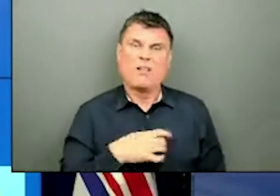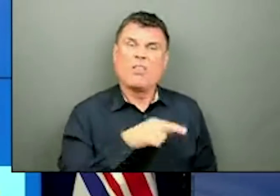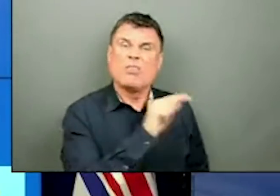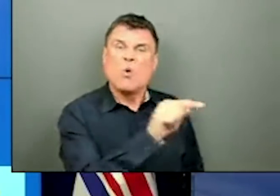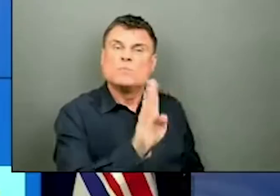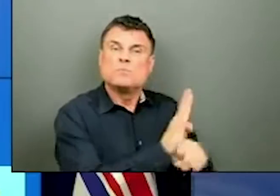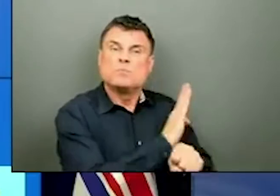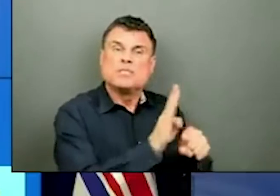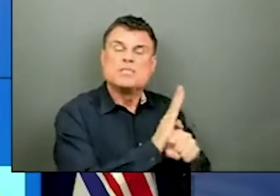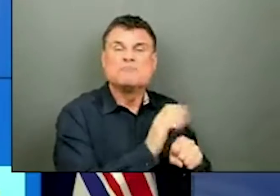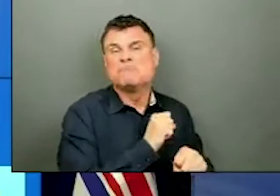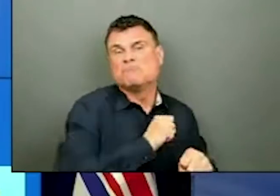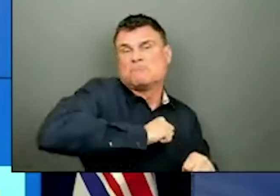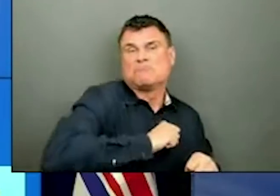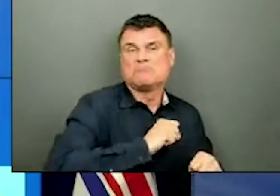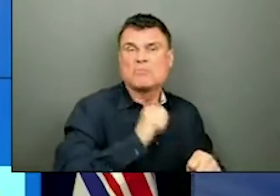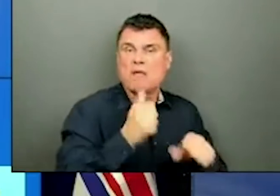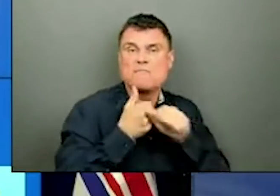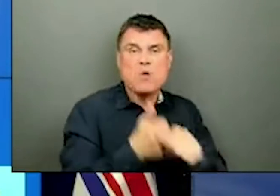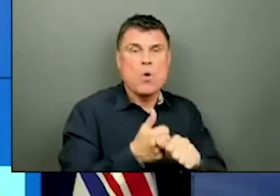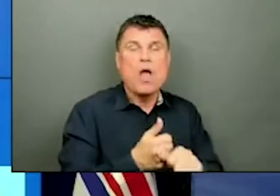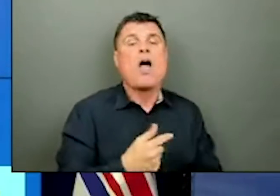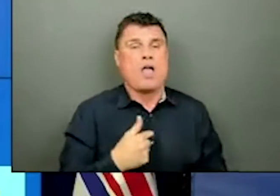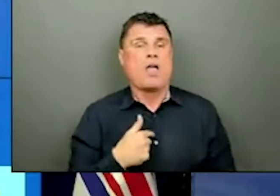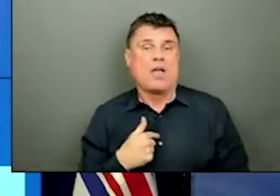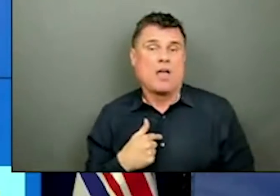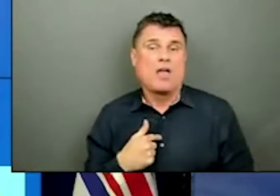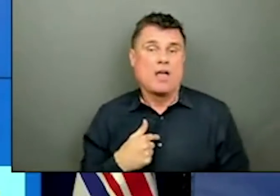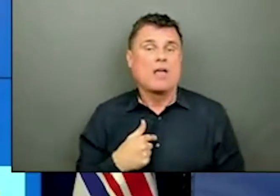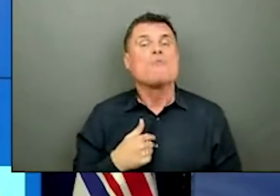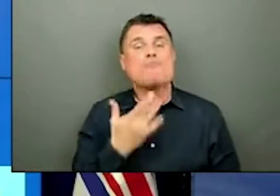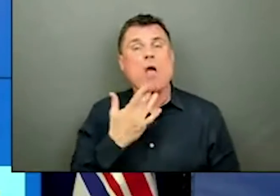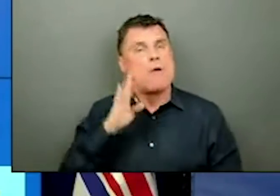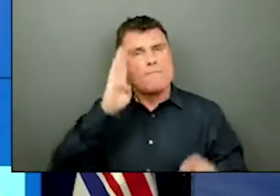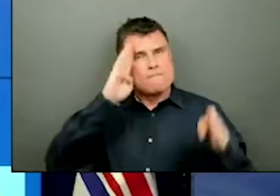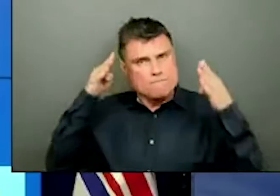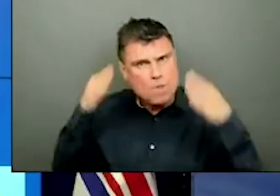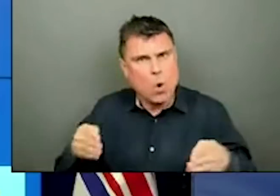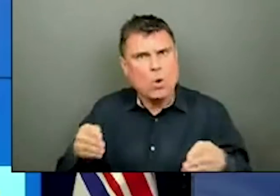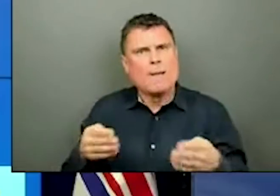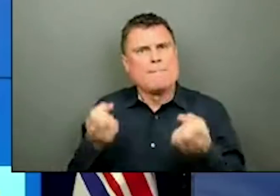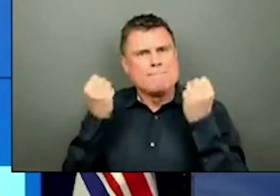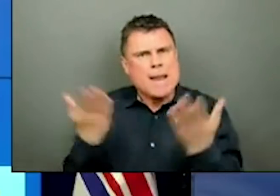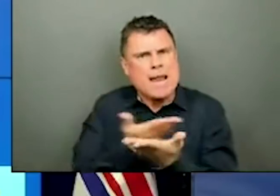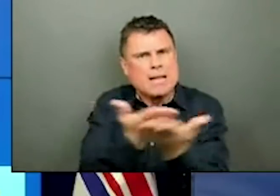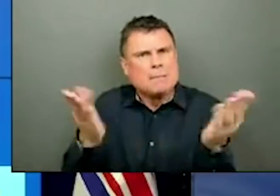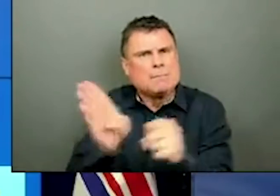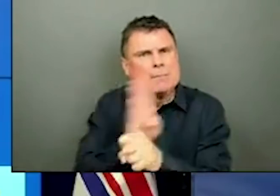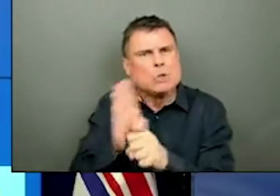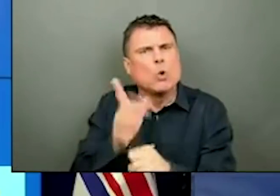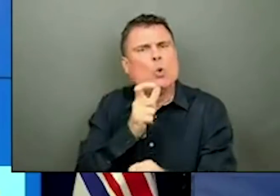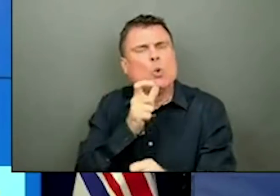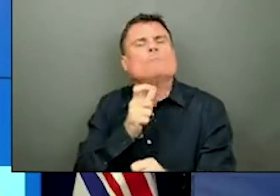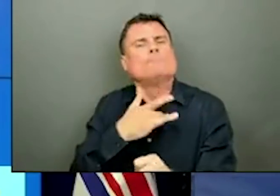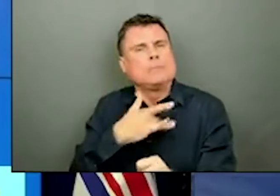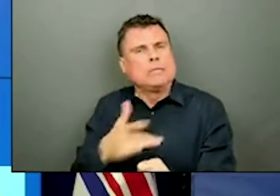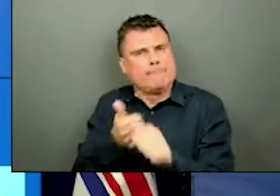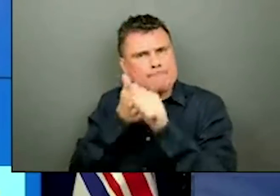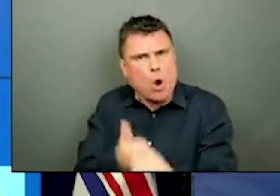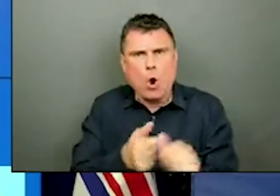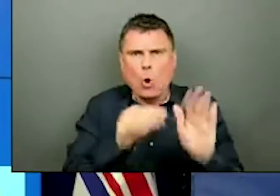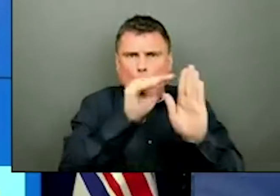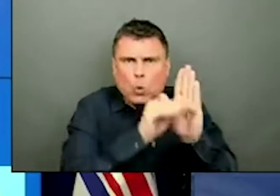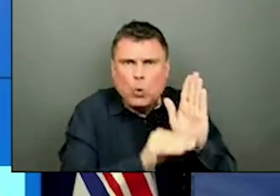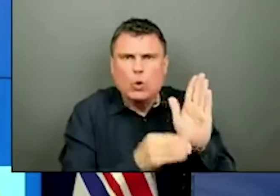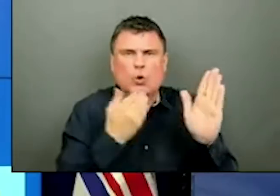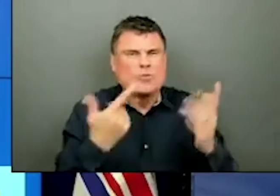to spend my energy during this pandemic on those businesses that are doing the right thing. And that's 99.9% of